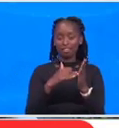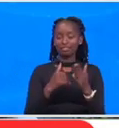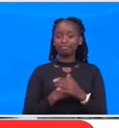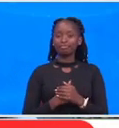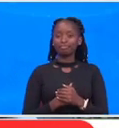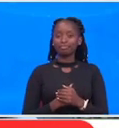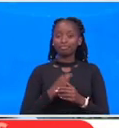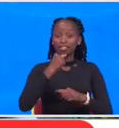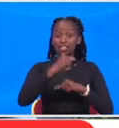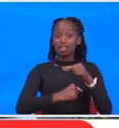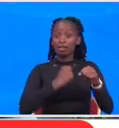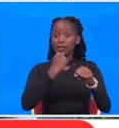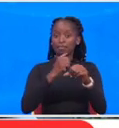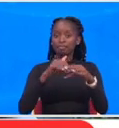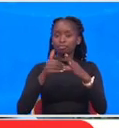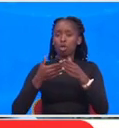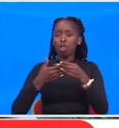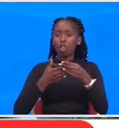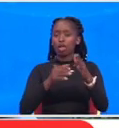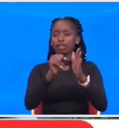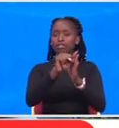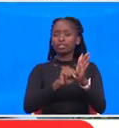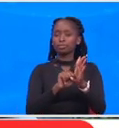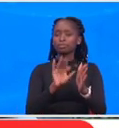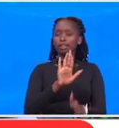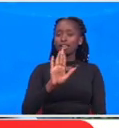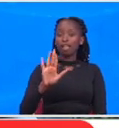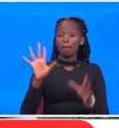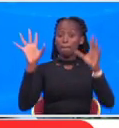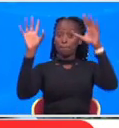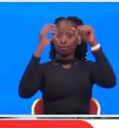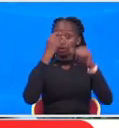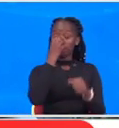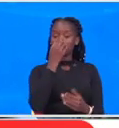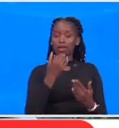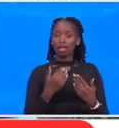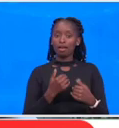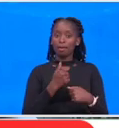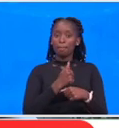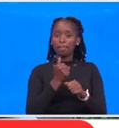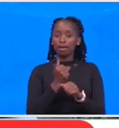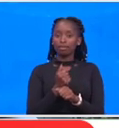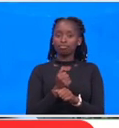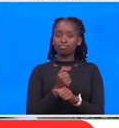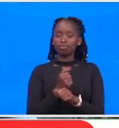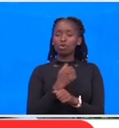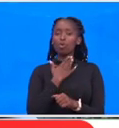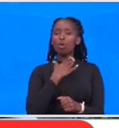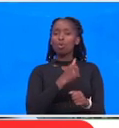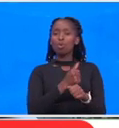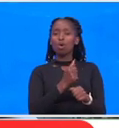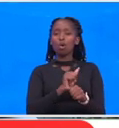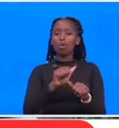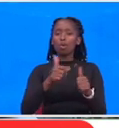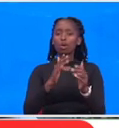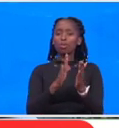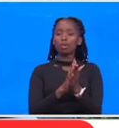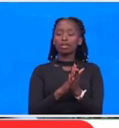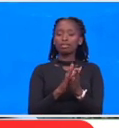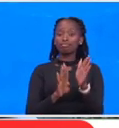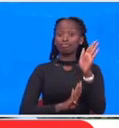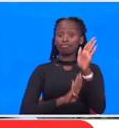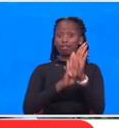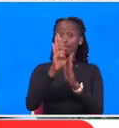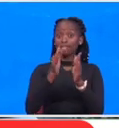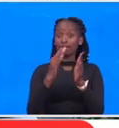Now, a year into his leadership, President William Ruto has reiterated his commitment in delivering development to citizens,